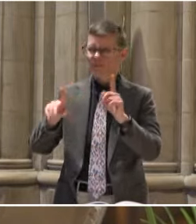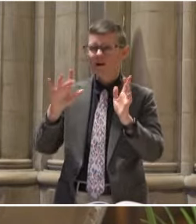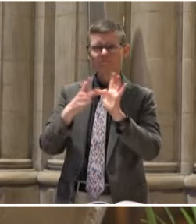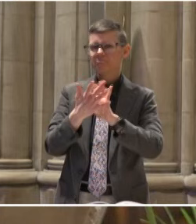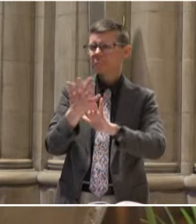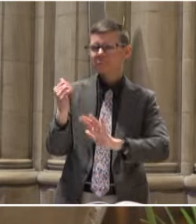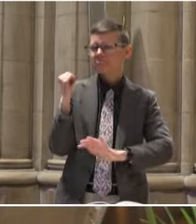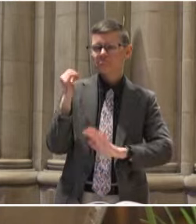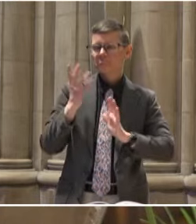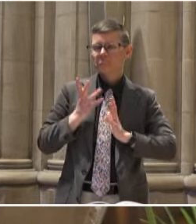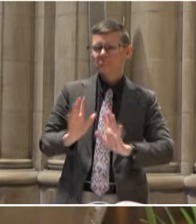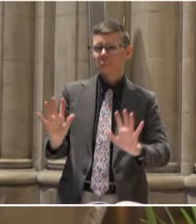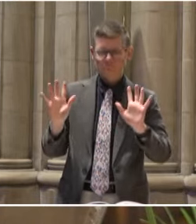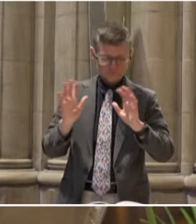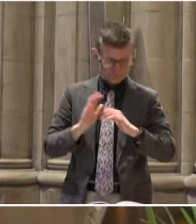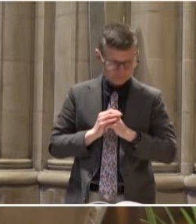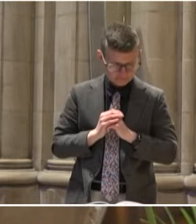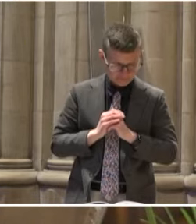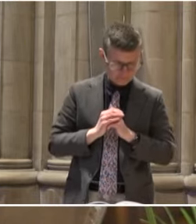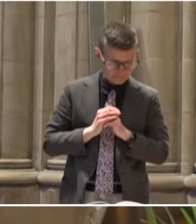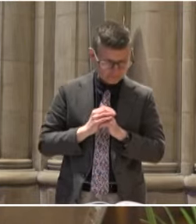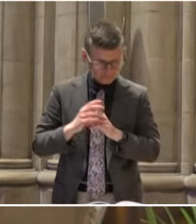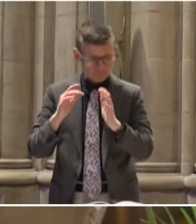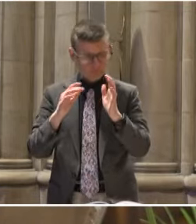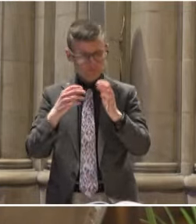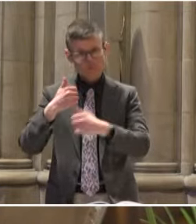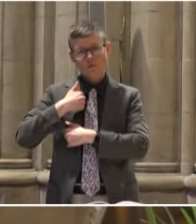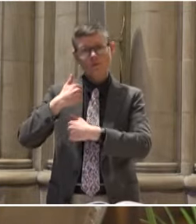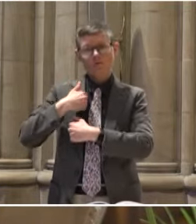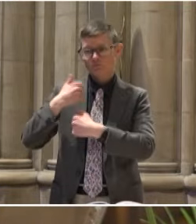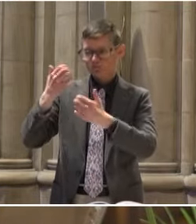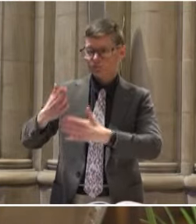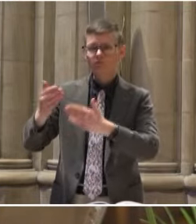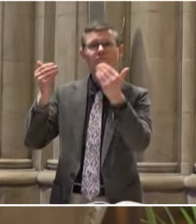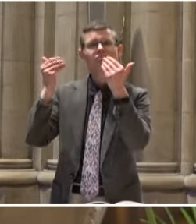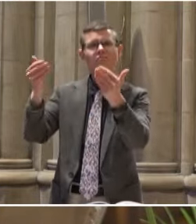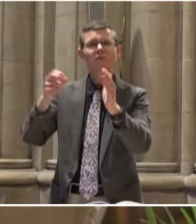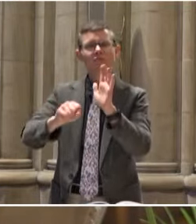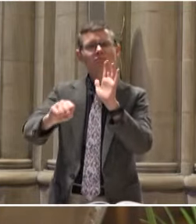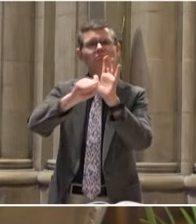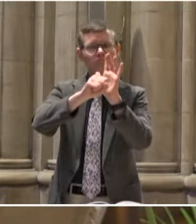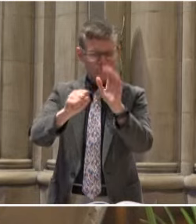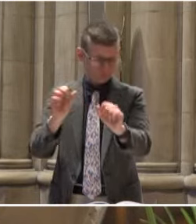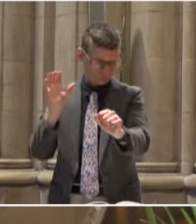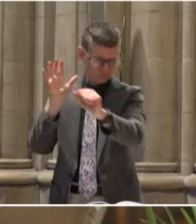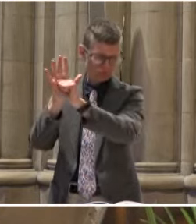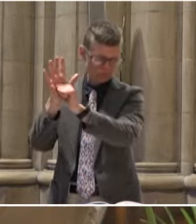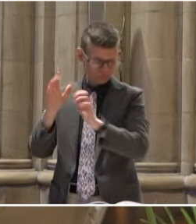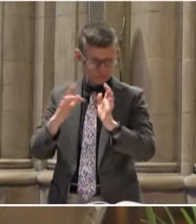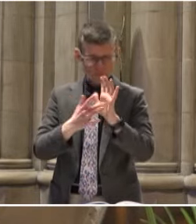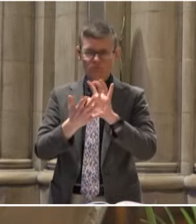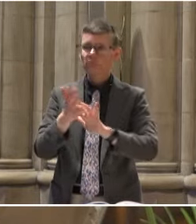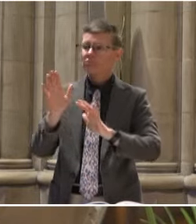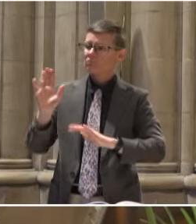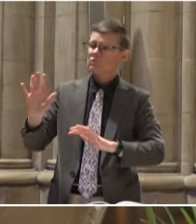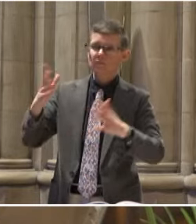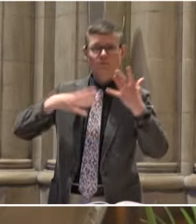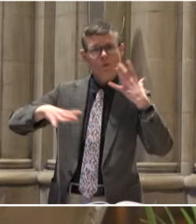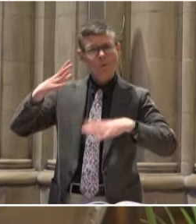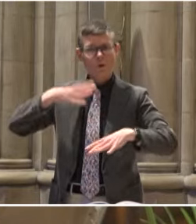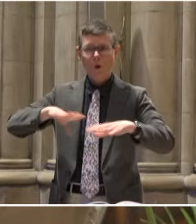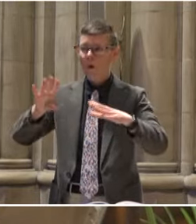it. And the soldiers crucified Jesus and divided his clothes among